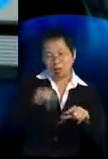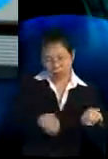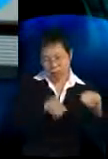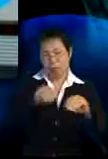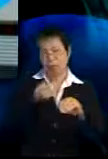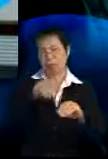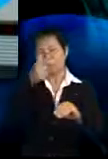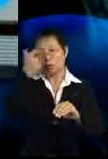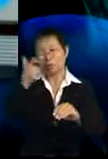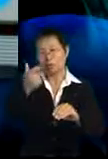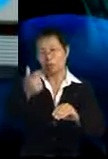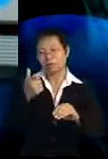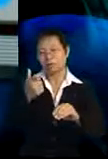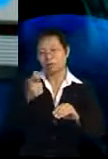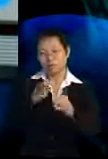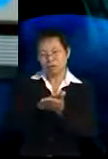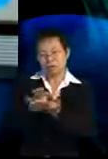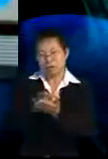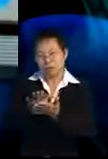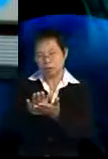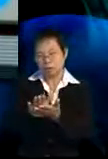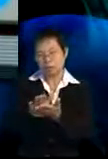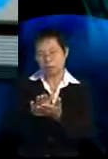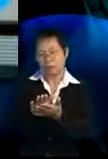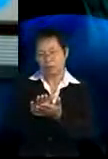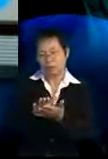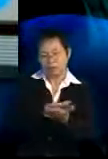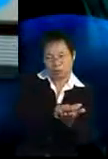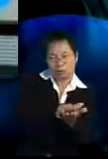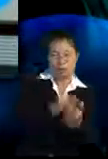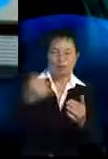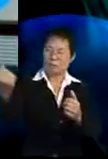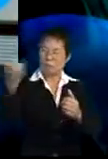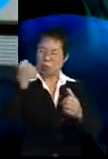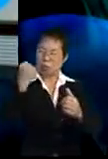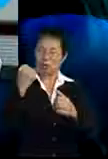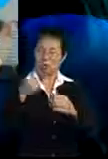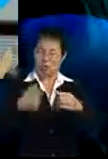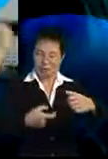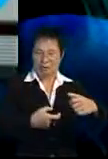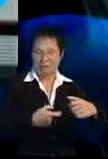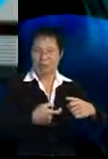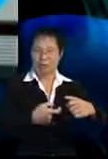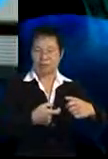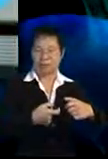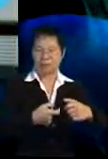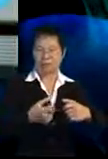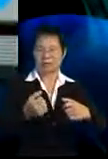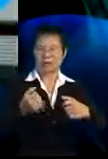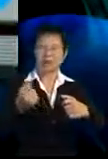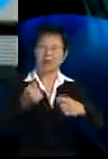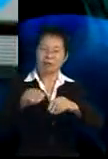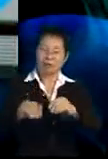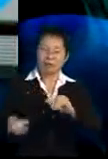friction resists motion. When a stronger pull is applied, the magnitude of the friction also increases